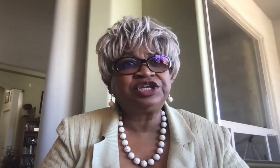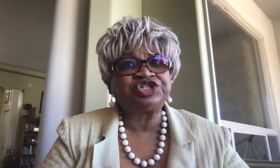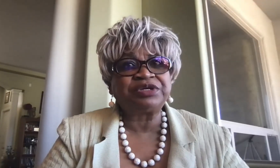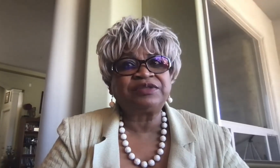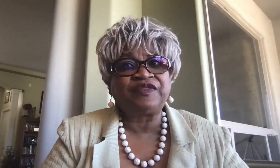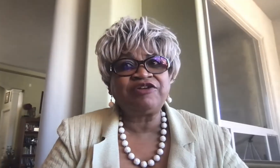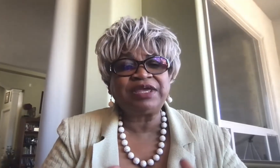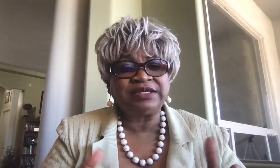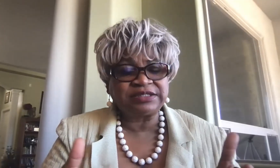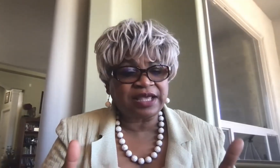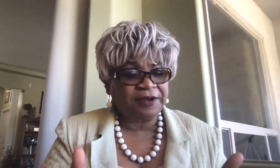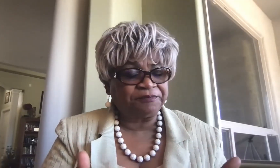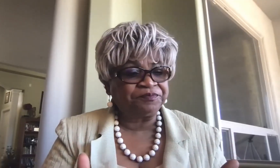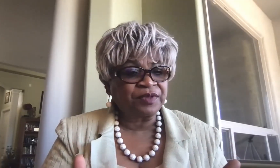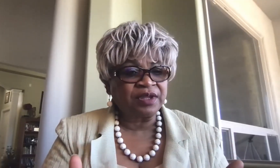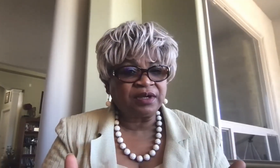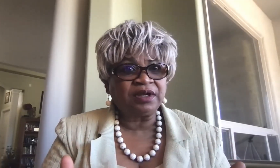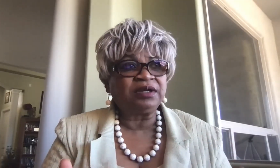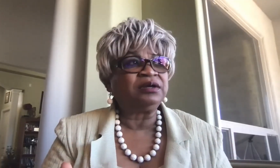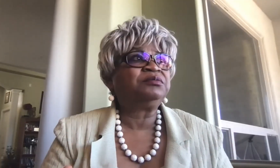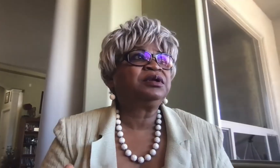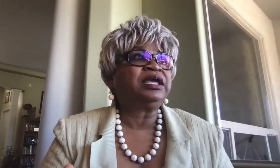school district, there is